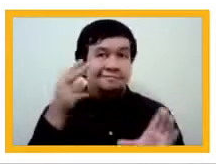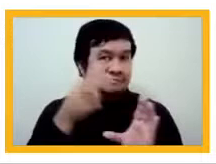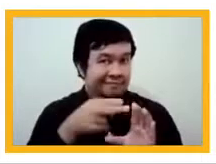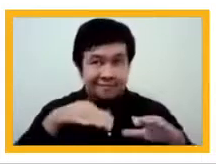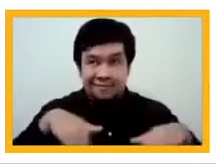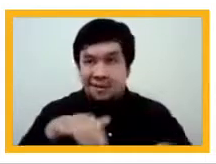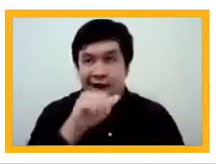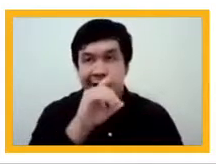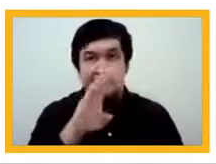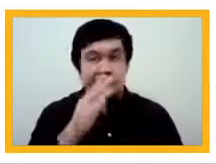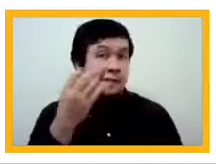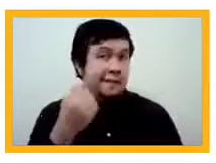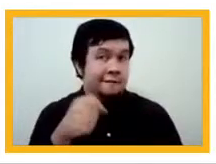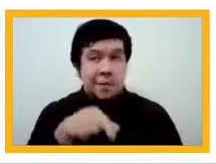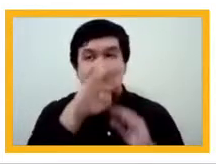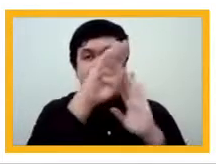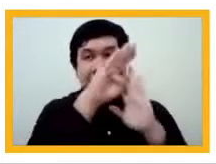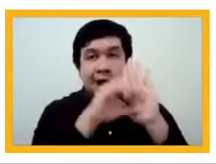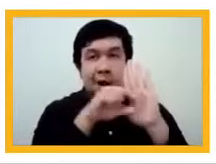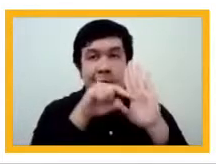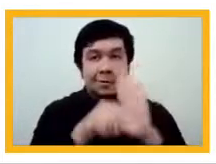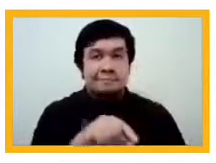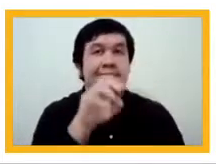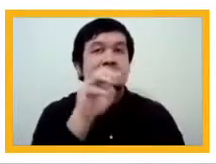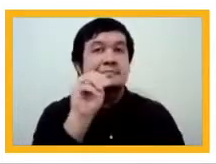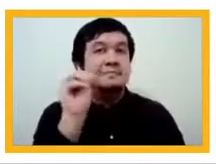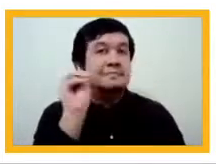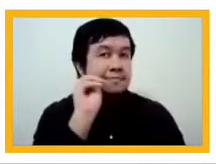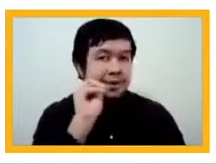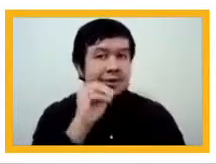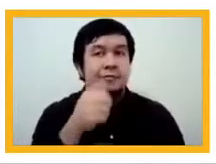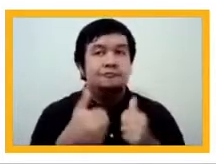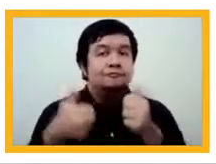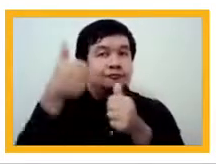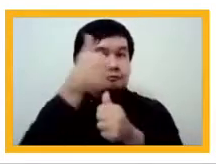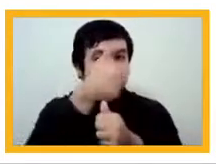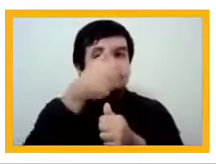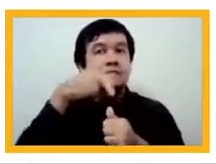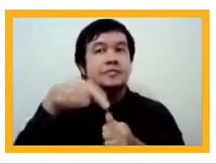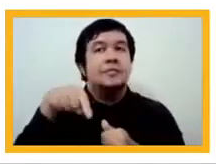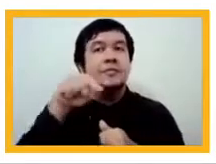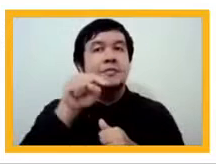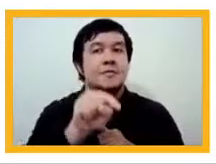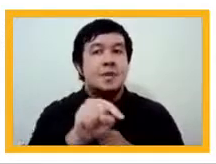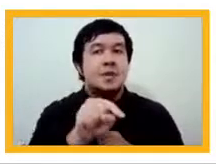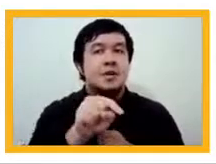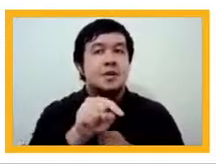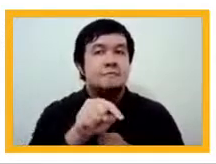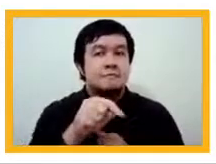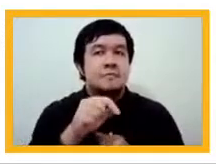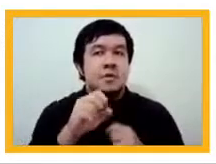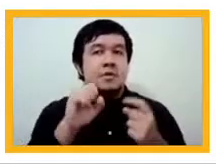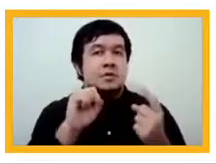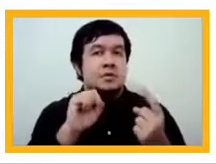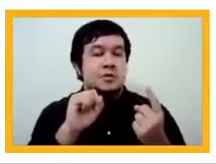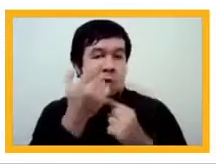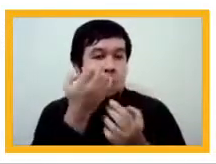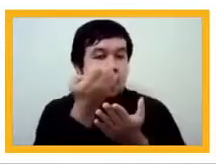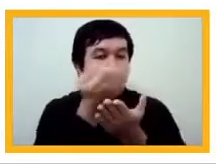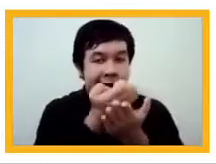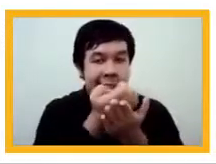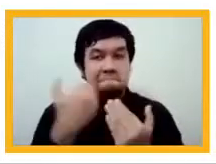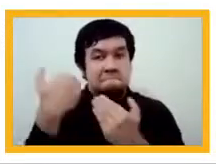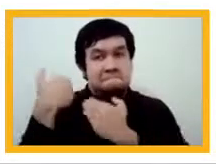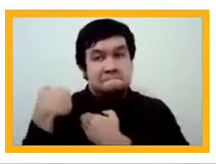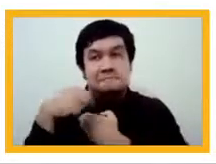Ryotaro Hayashi is a senior sector, a social sector economist. He works in the South Asia department and has many years